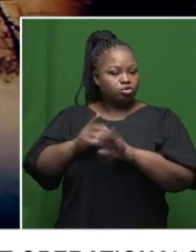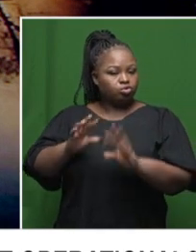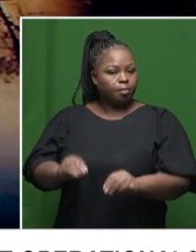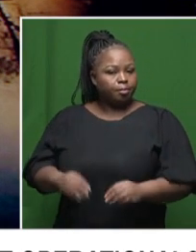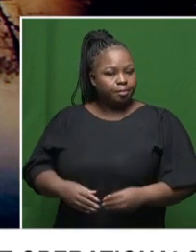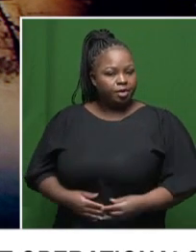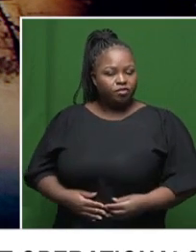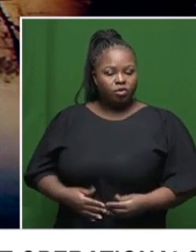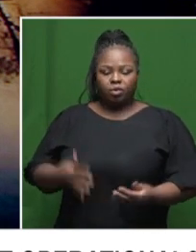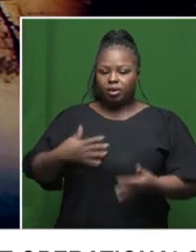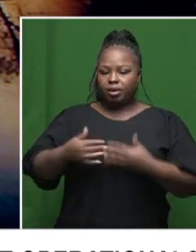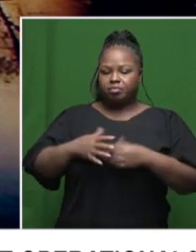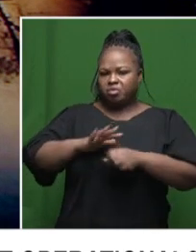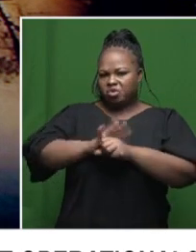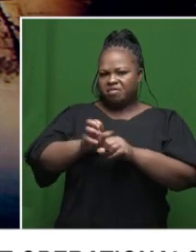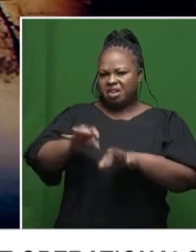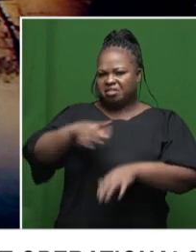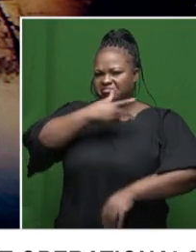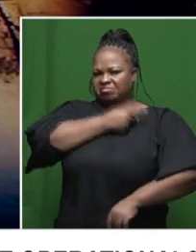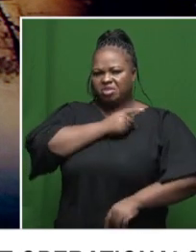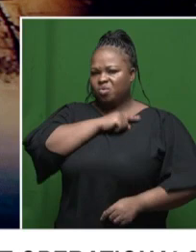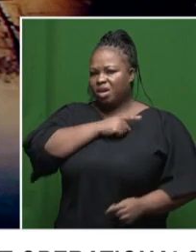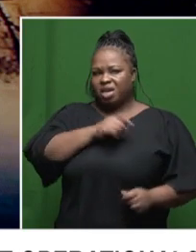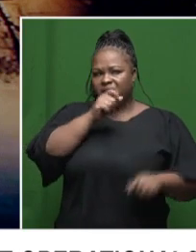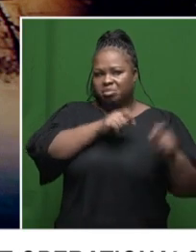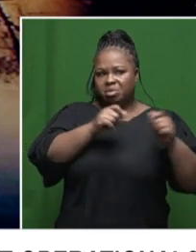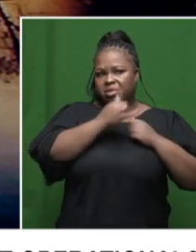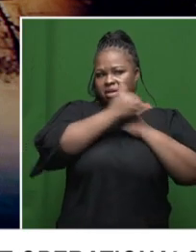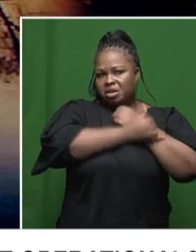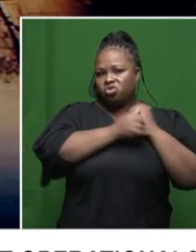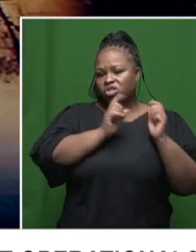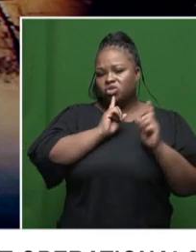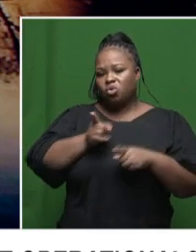of any COVID-19 vaccine because they haven't received a single order. All right, let's leave it there.